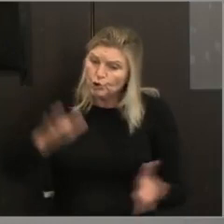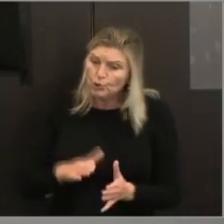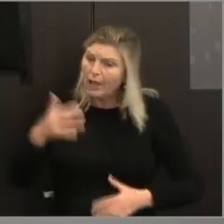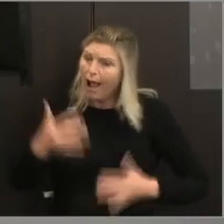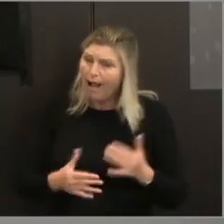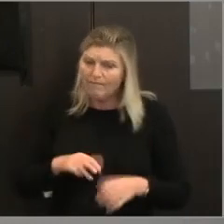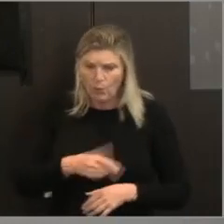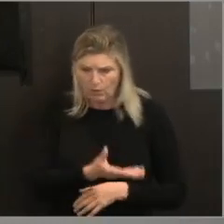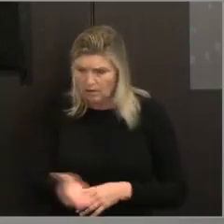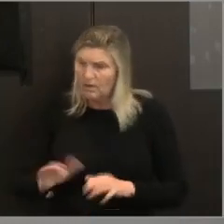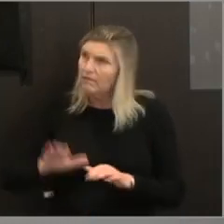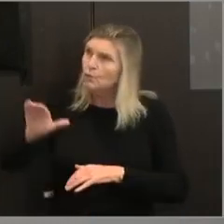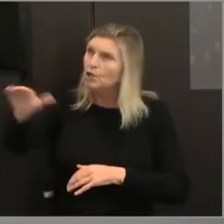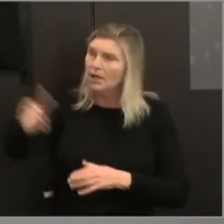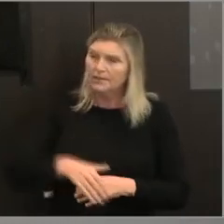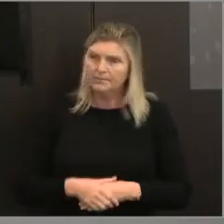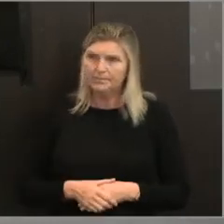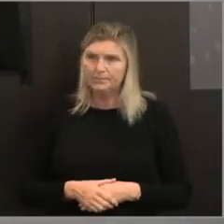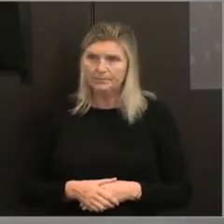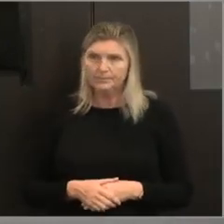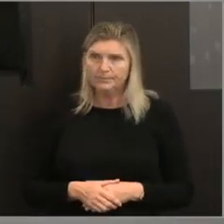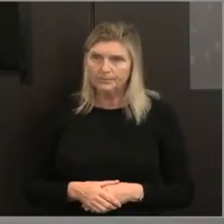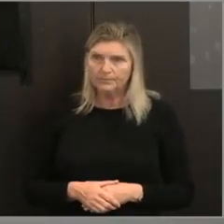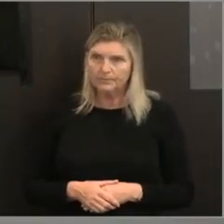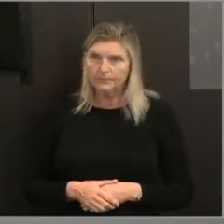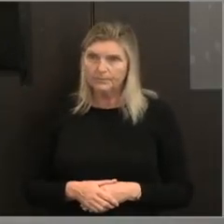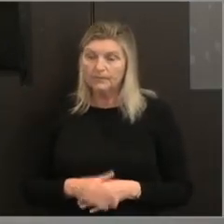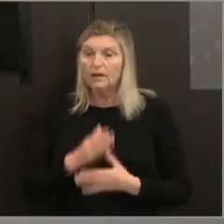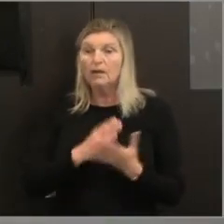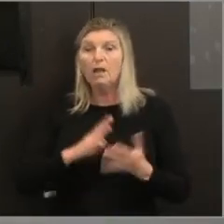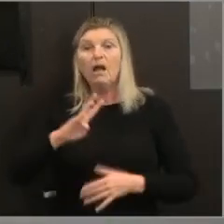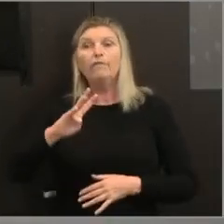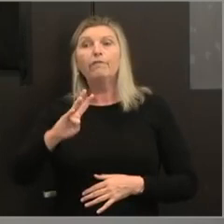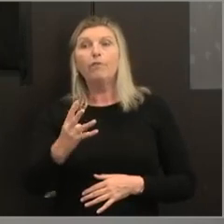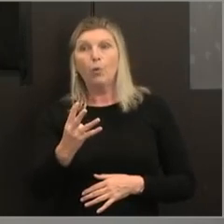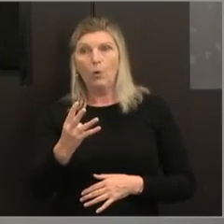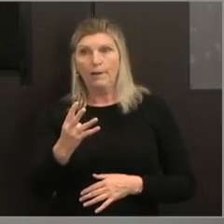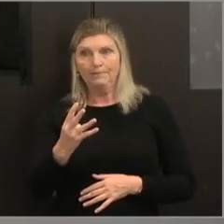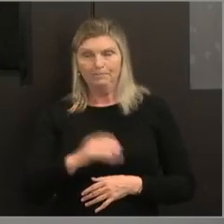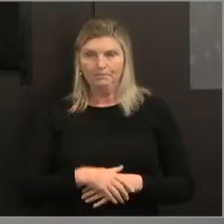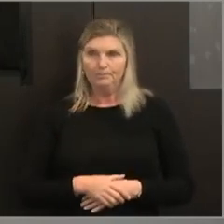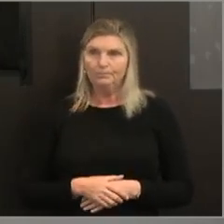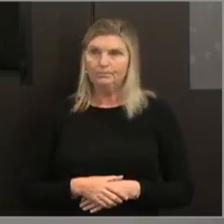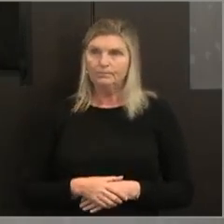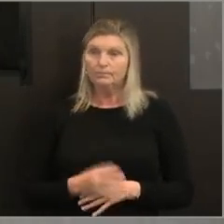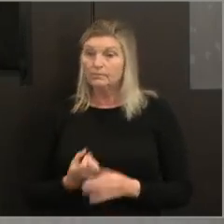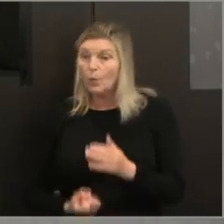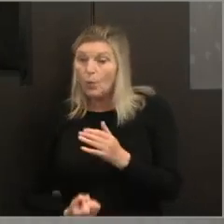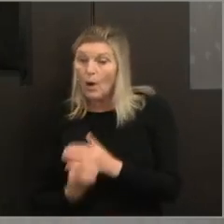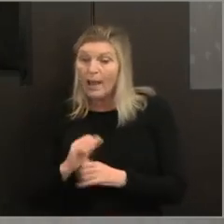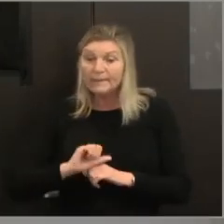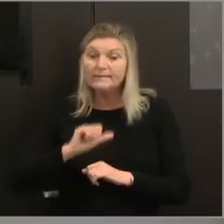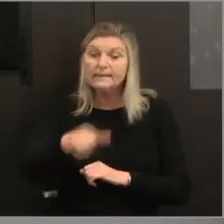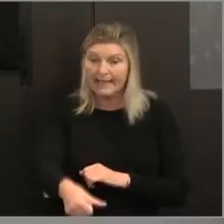Part 4, Puao Te Atatu and its aftermath. And because this has been covered in